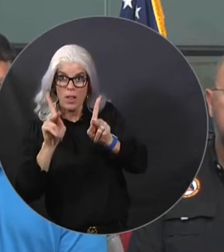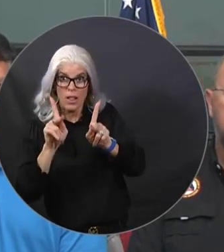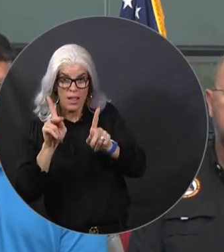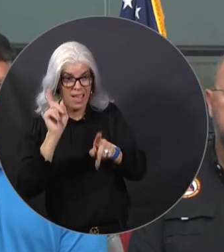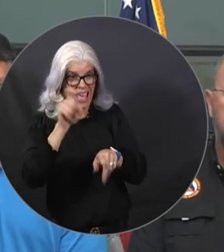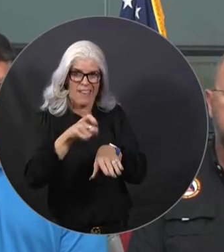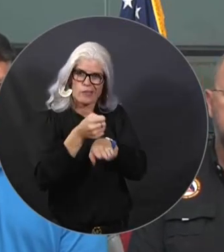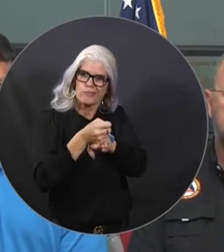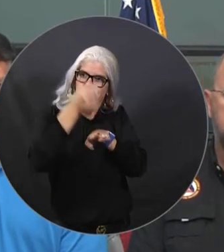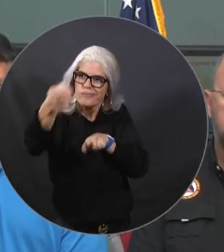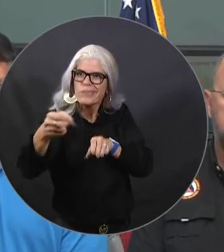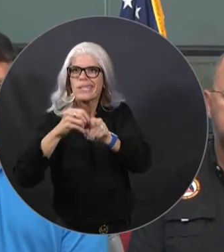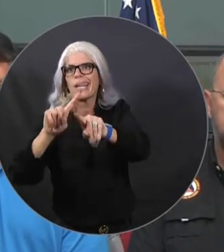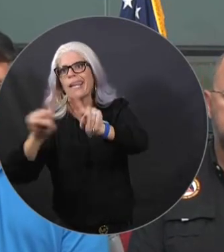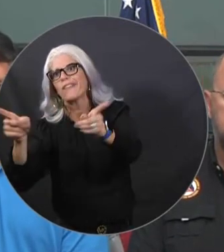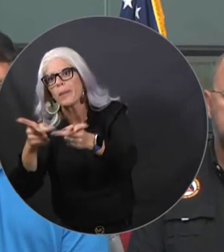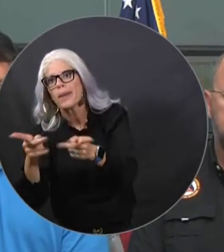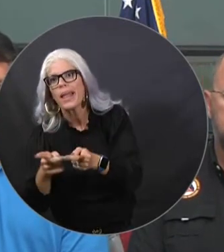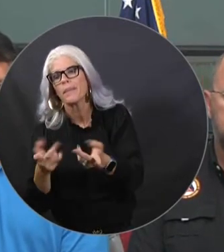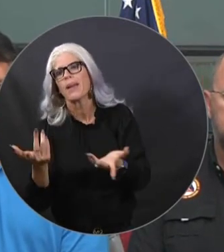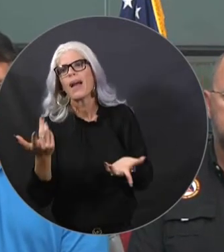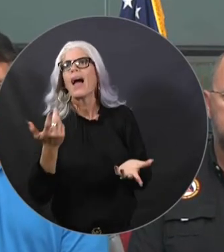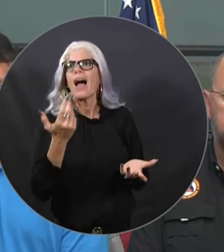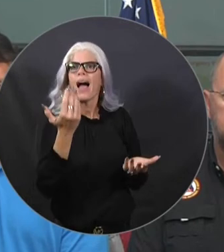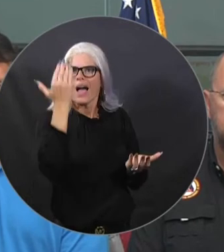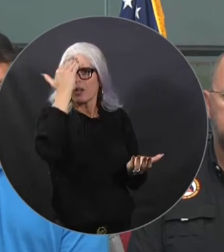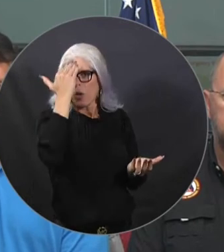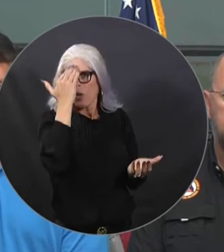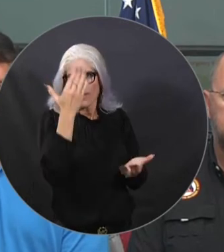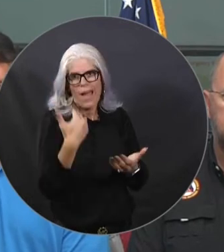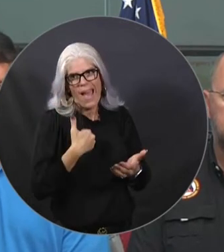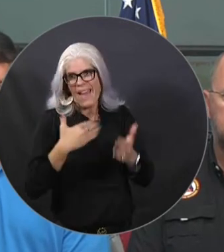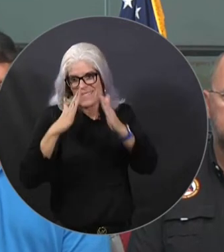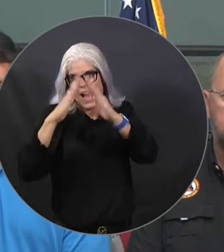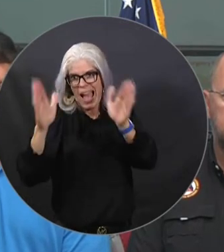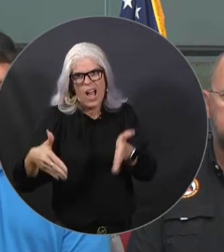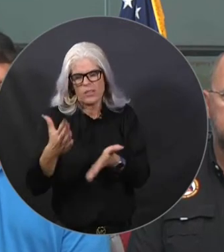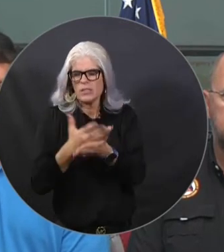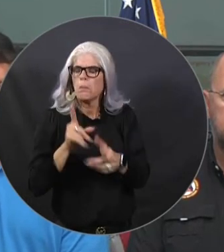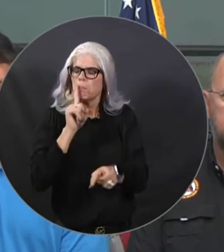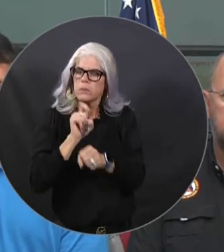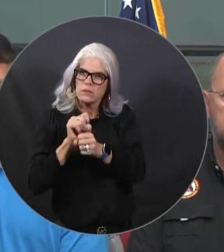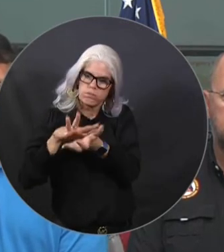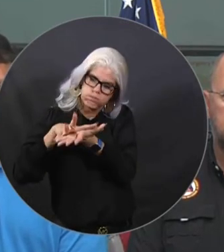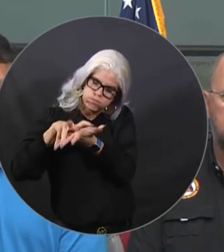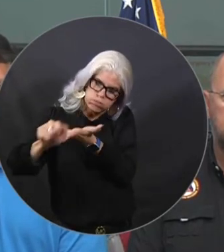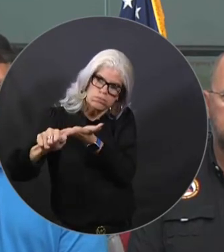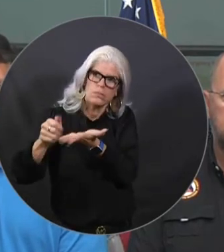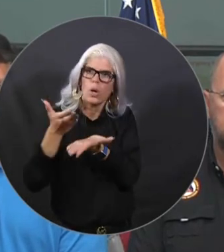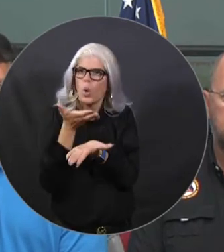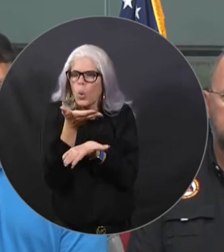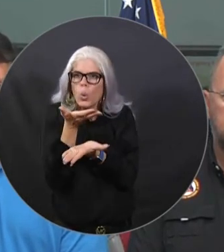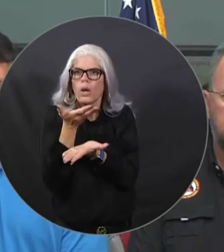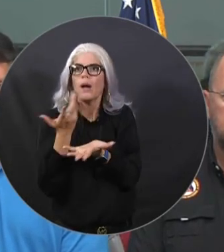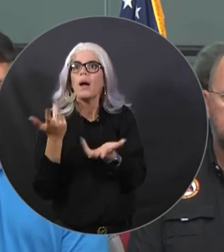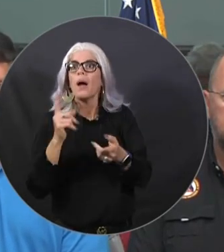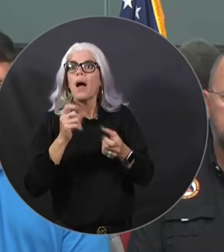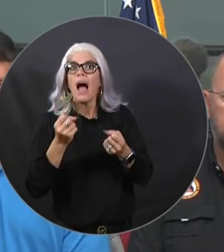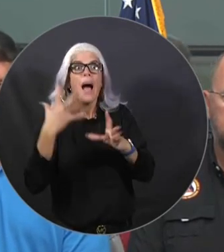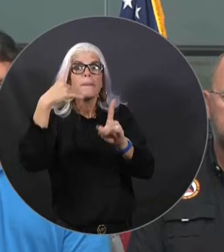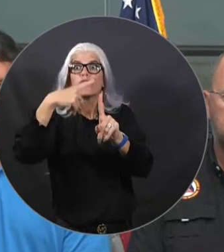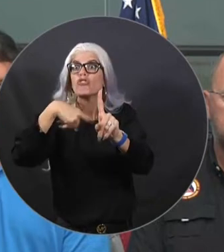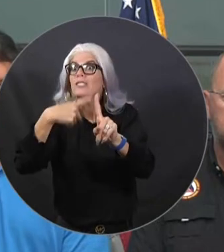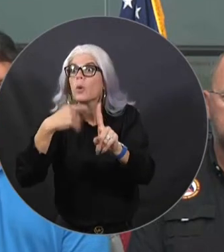Clearly, you know, you have some homes that were a total loss. There's no question about that. How many of those were rental homes? How many of those were